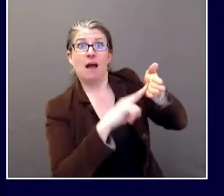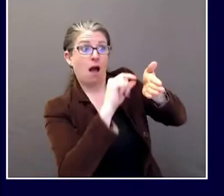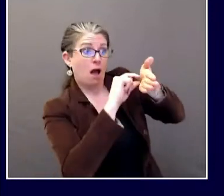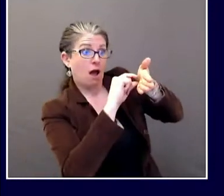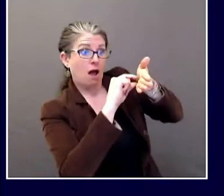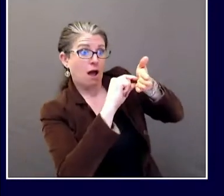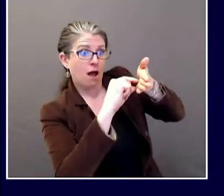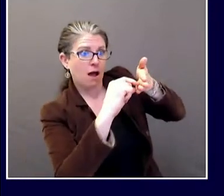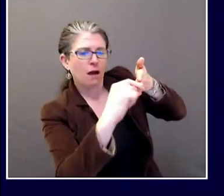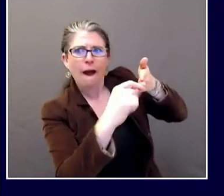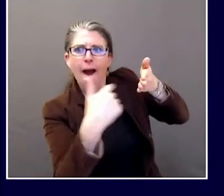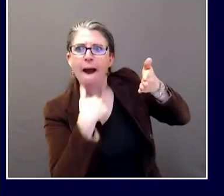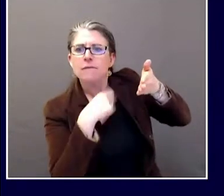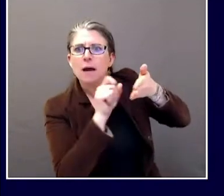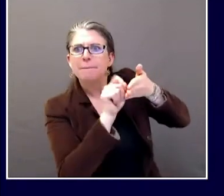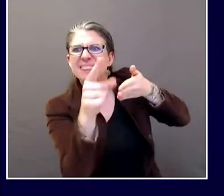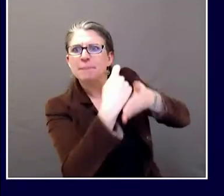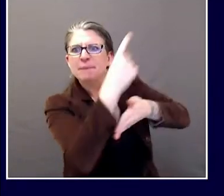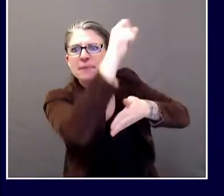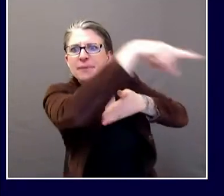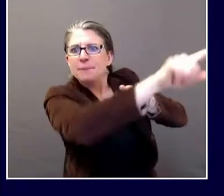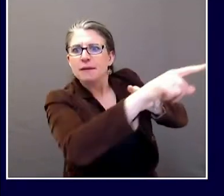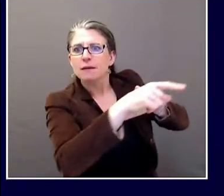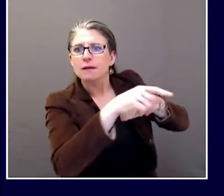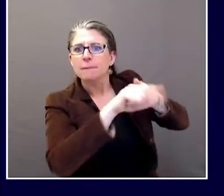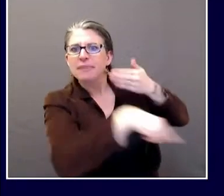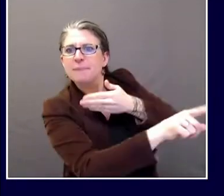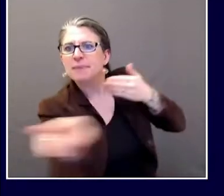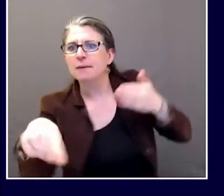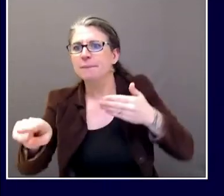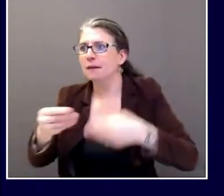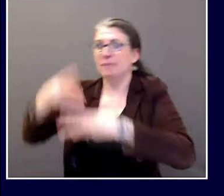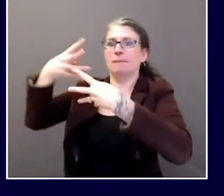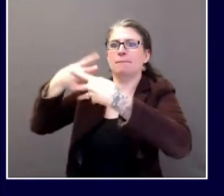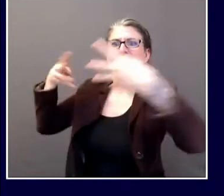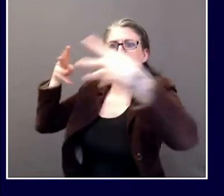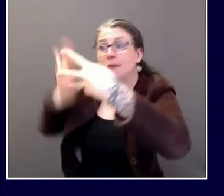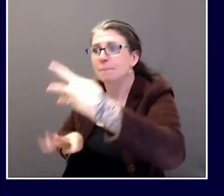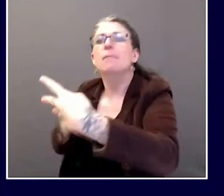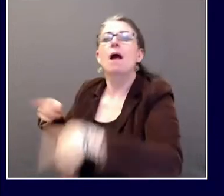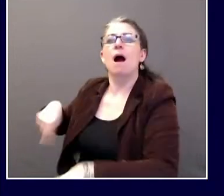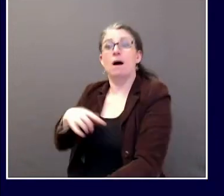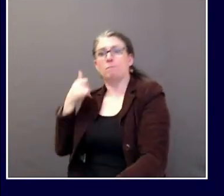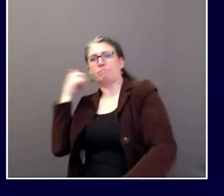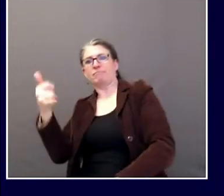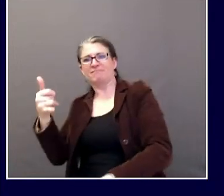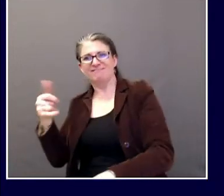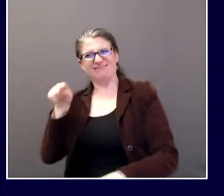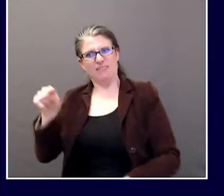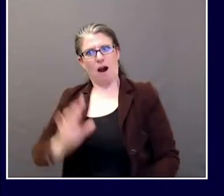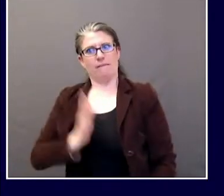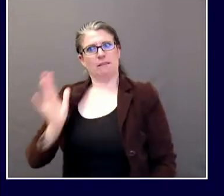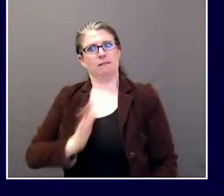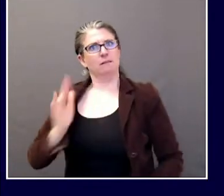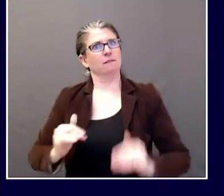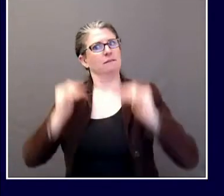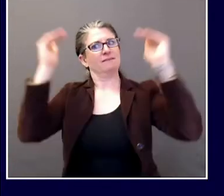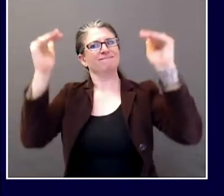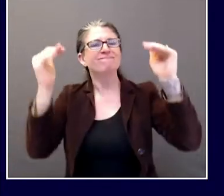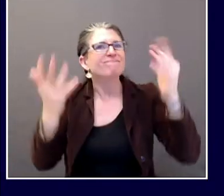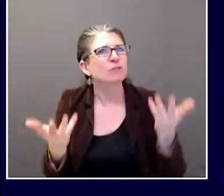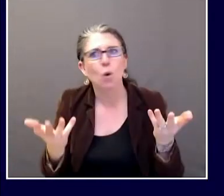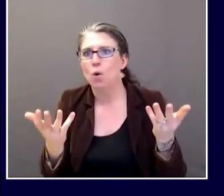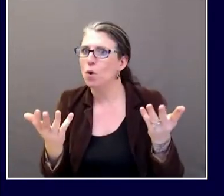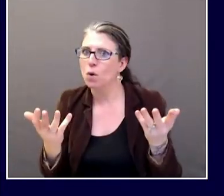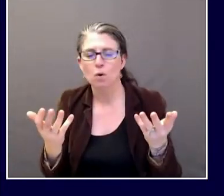sure that when we have a solution, it's a solution where we've played the chess game through to the very end, and it's a solution that